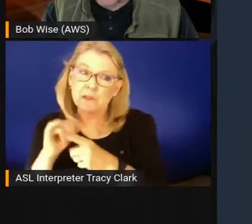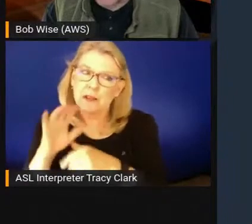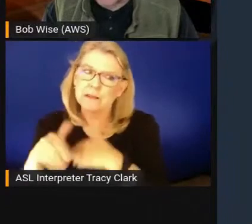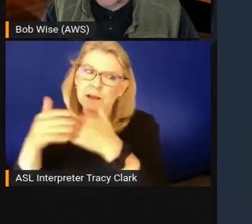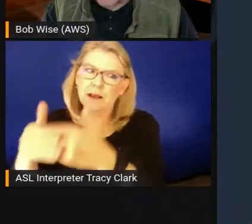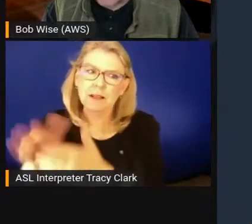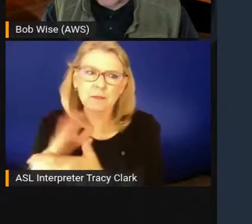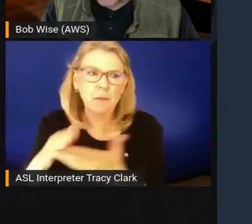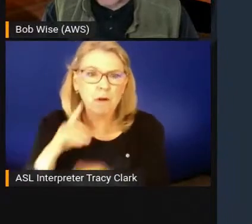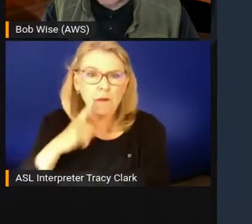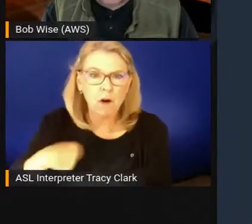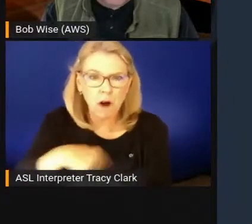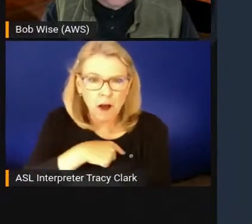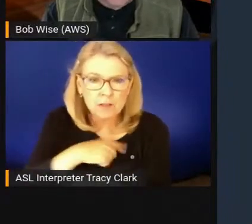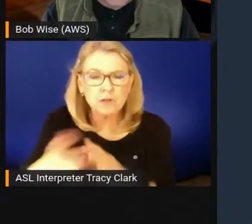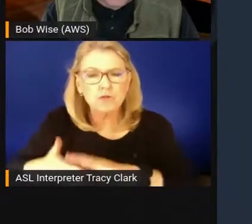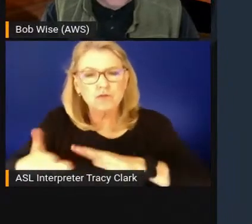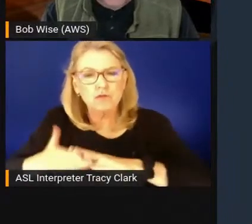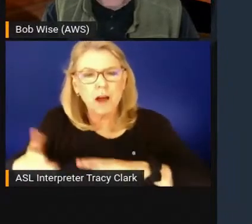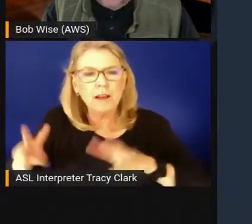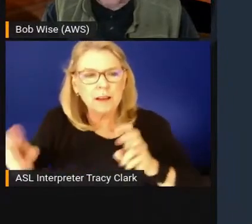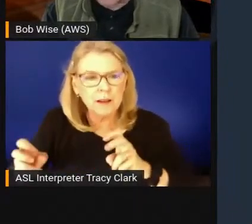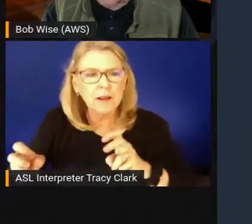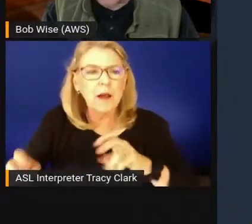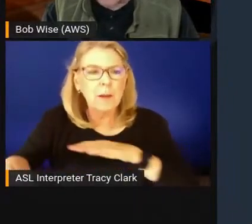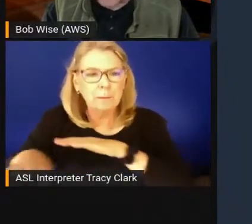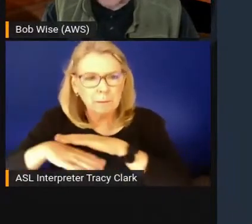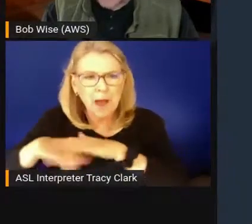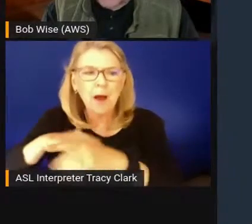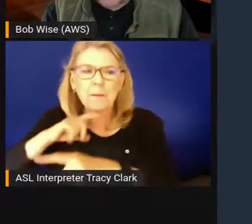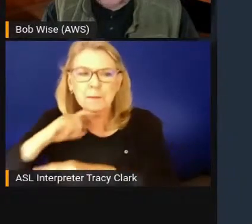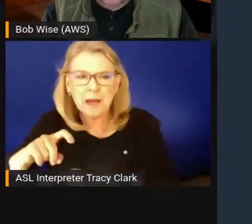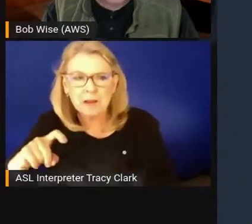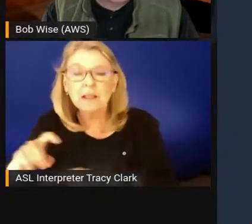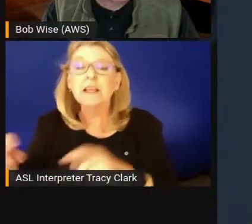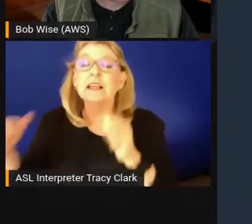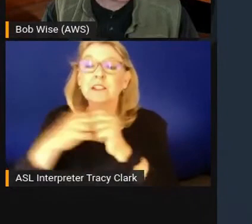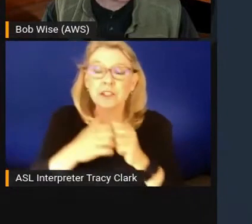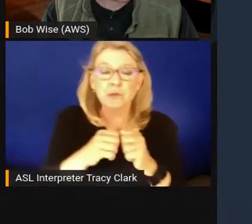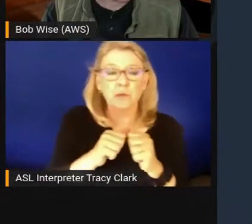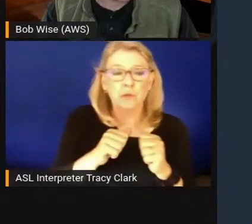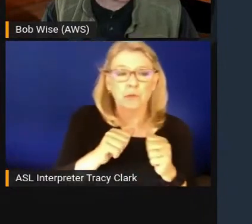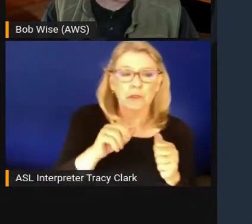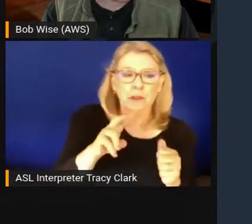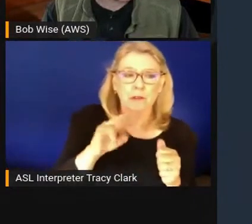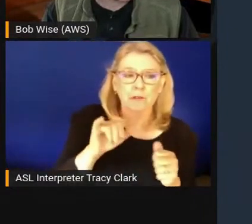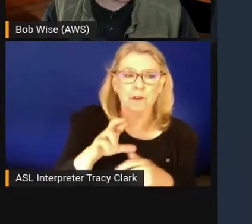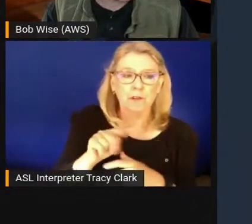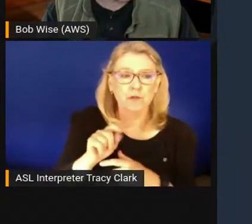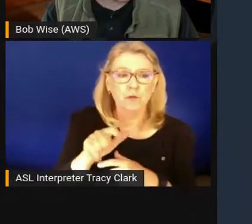metal environments, in addition to the virtualized environments we're supporting today.